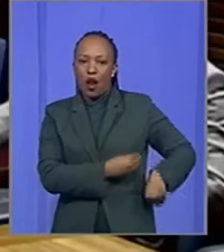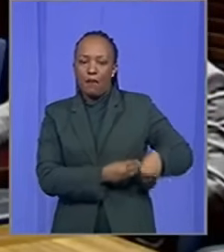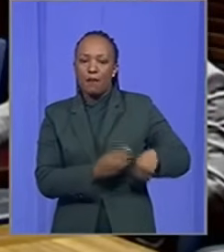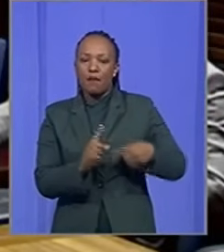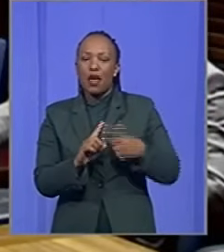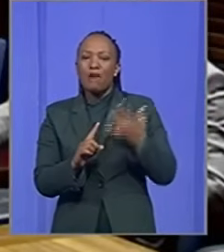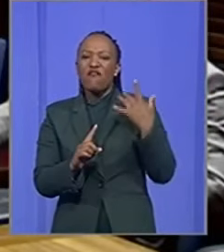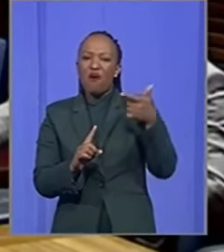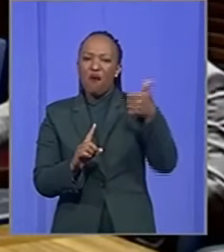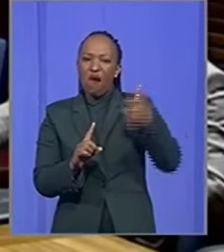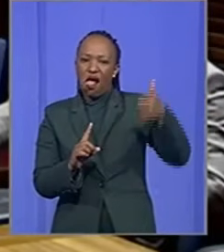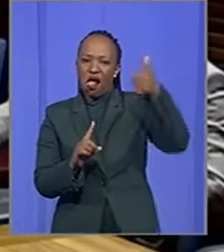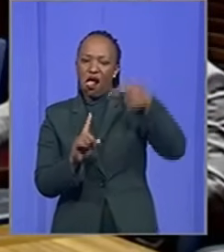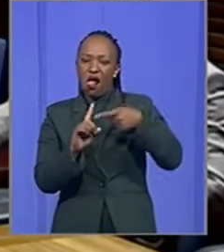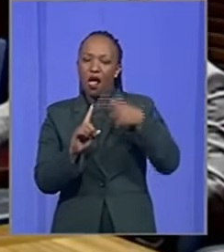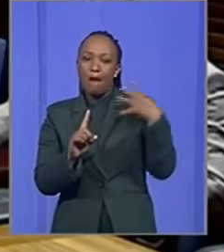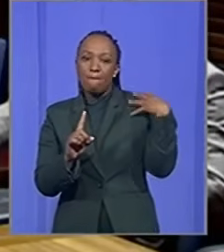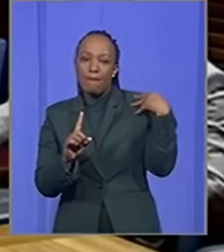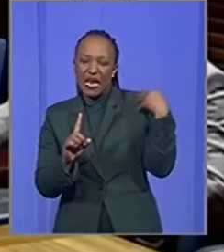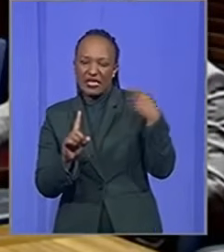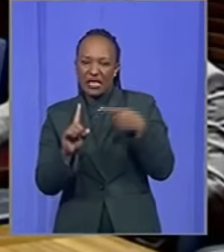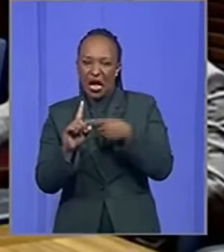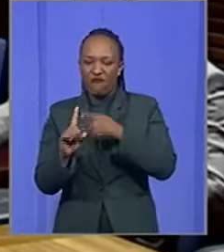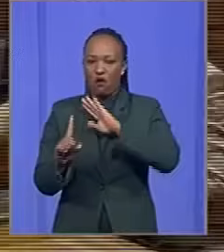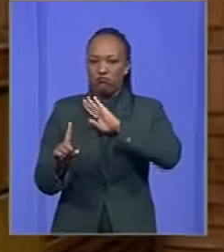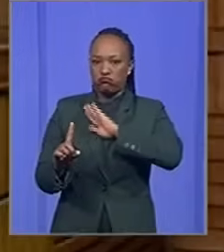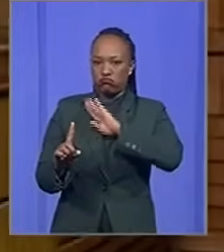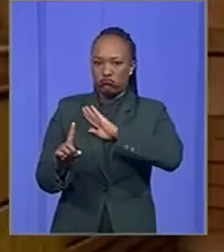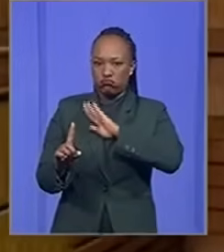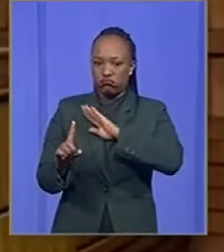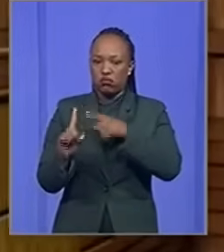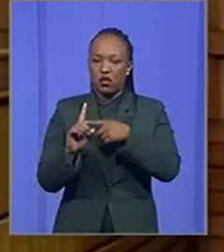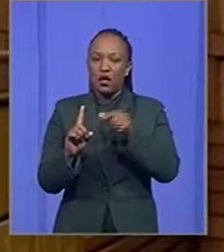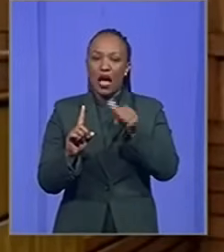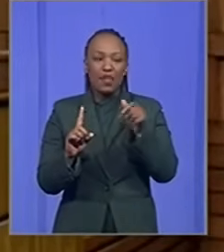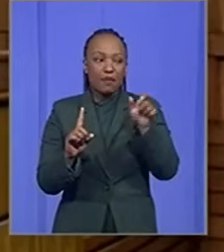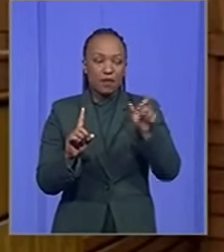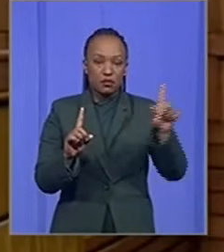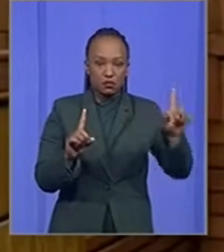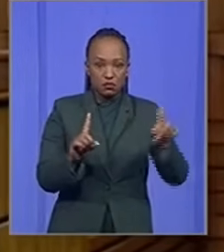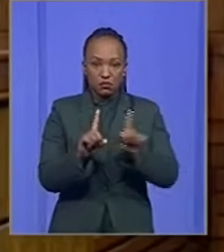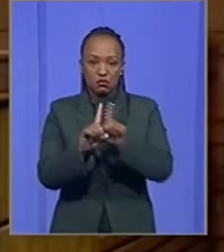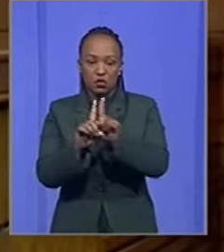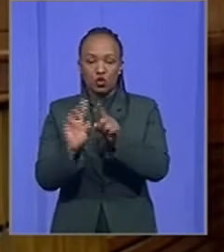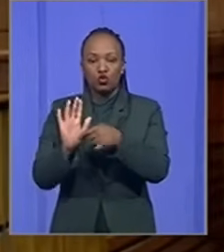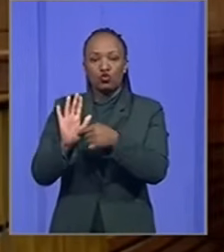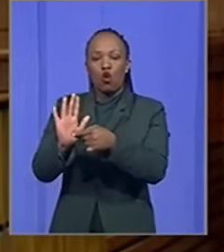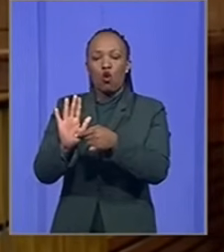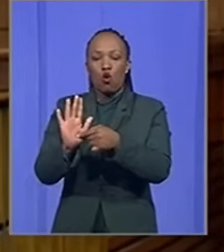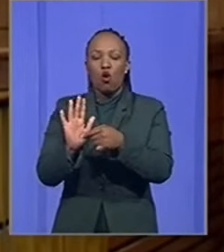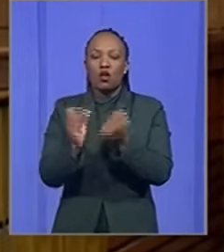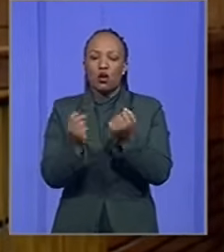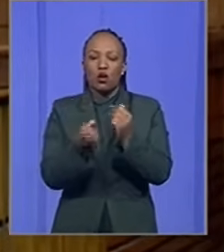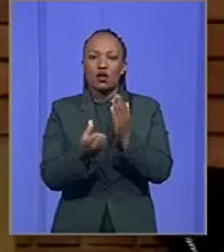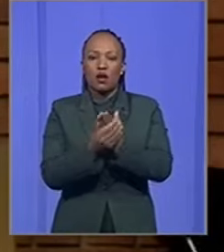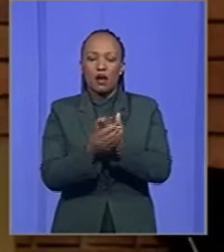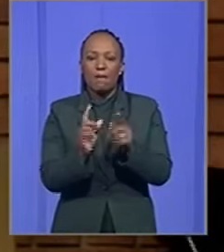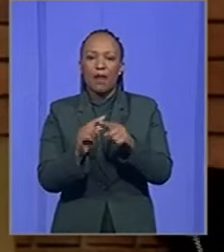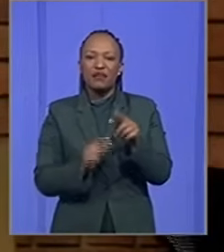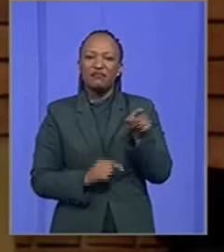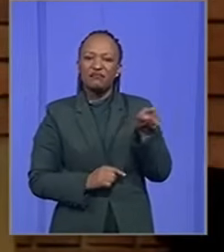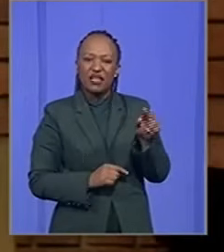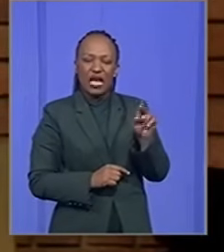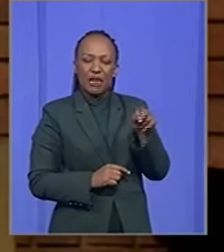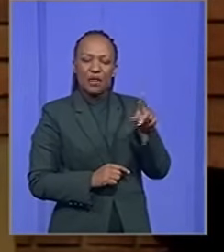neng e le letona la naha la Sesole. Moqosuwa mmoho le yena o ne a lebelletse ho kenyelletswa nyeweng ena empa mmuso o ile wa